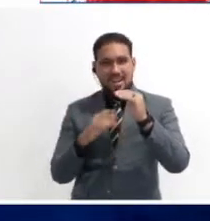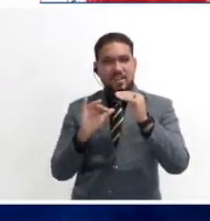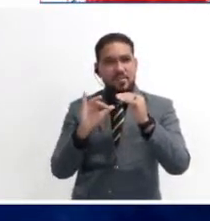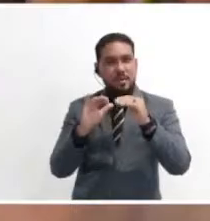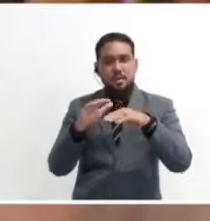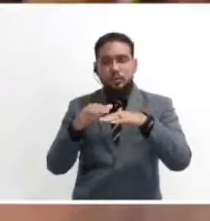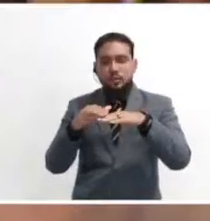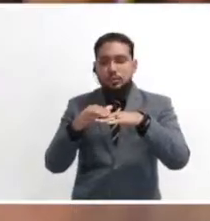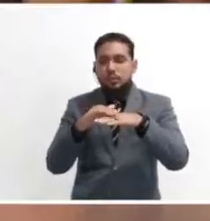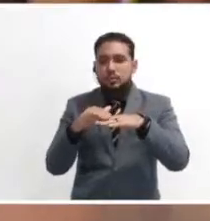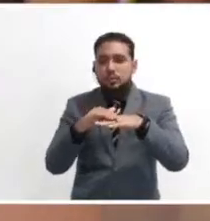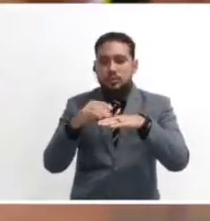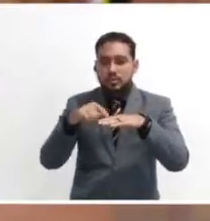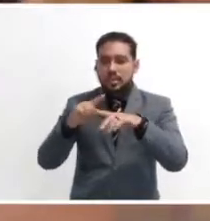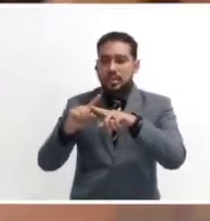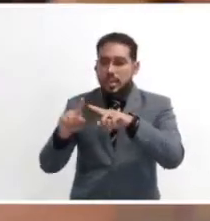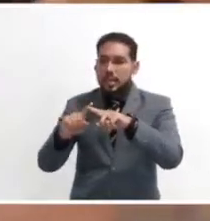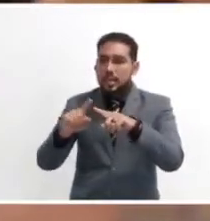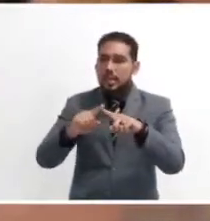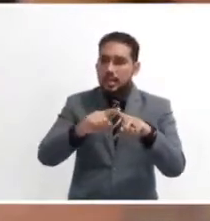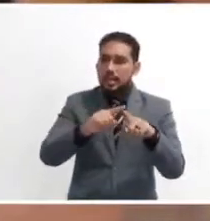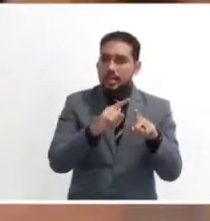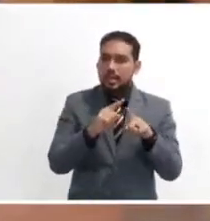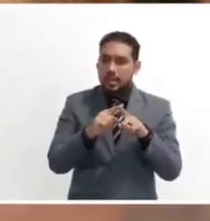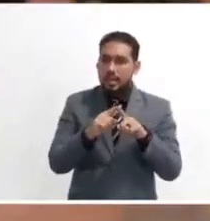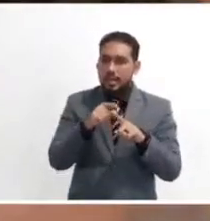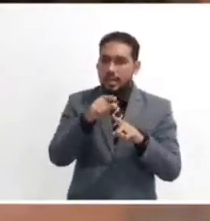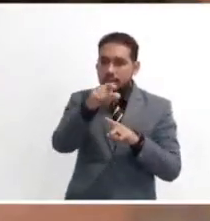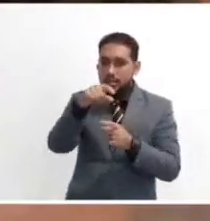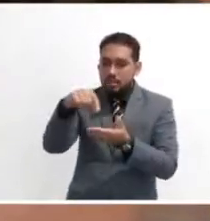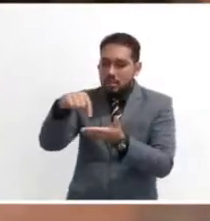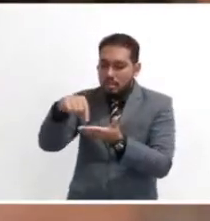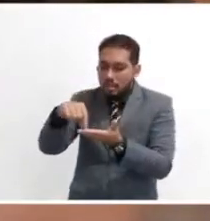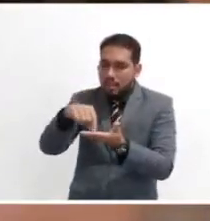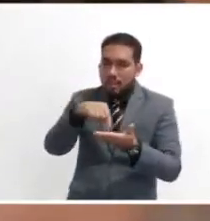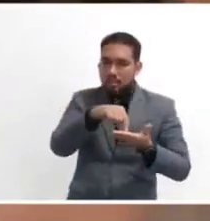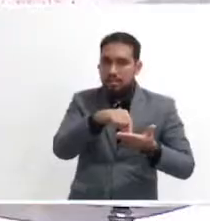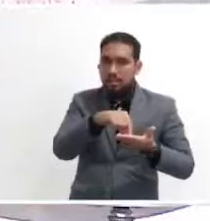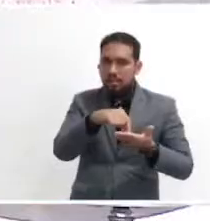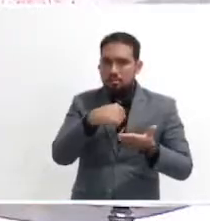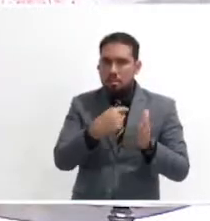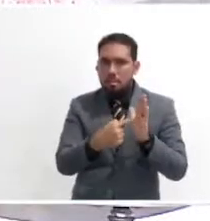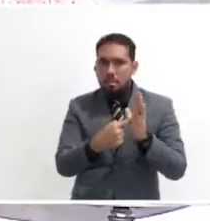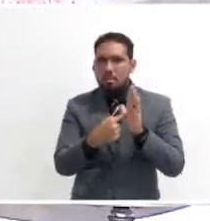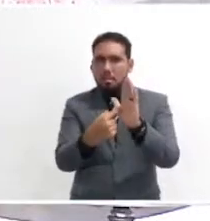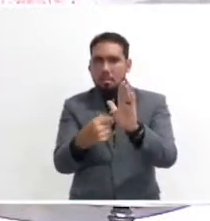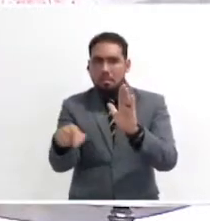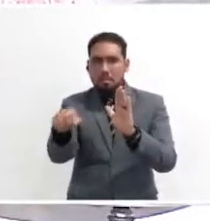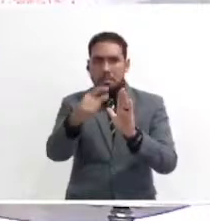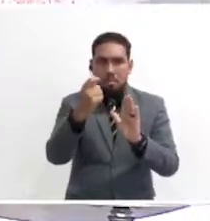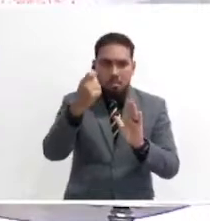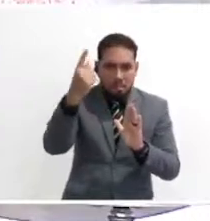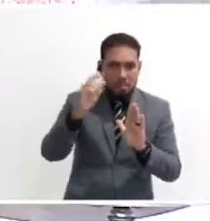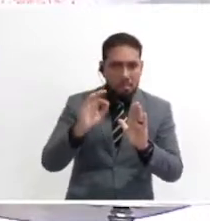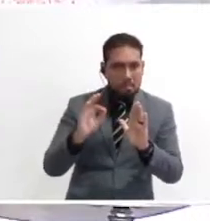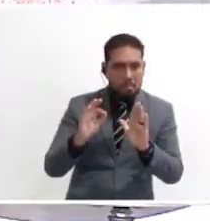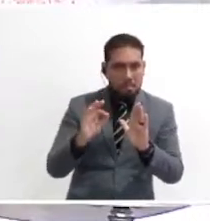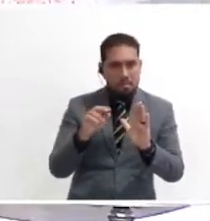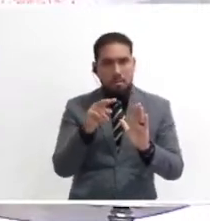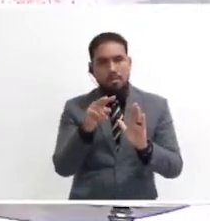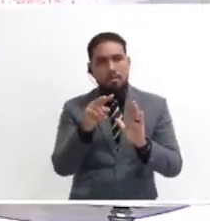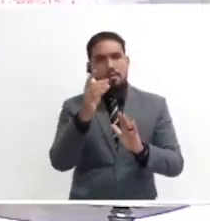But suffice it to say that it's a critical part of the interconnect.